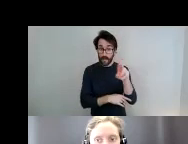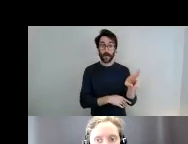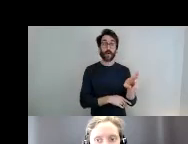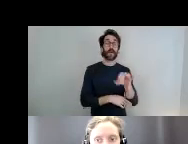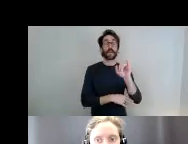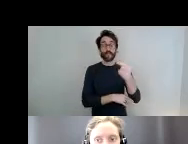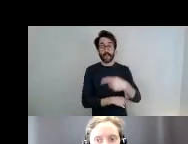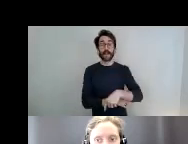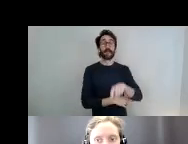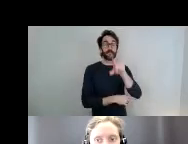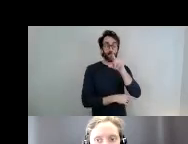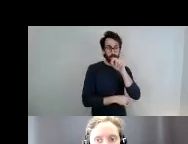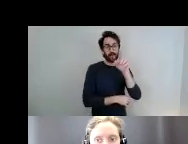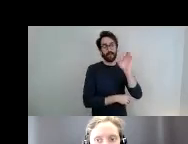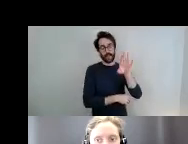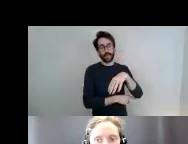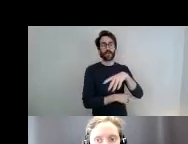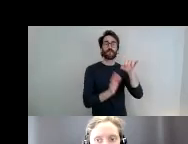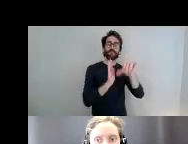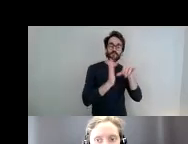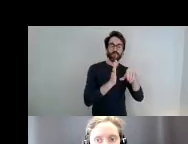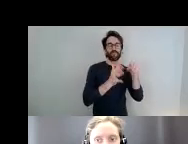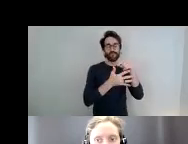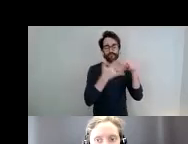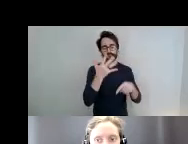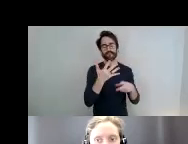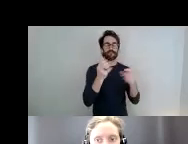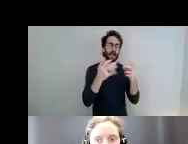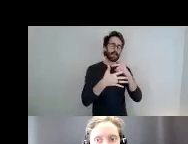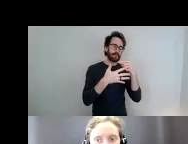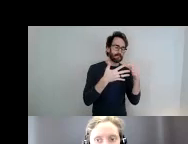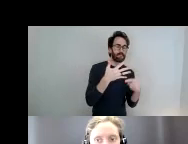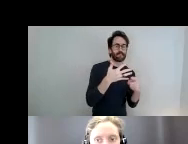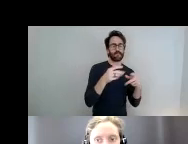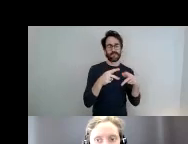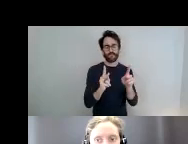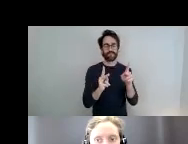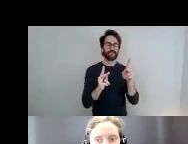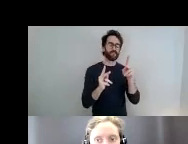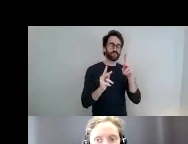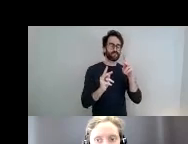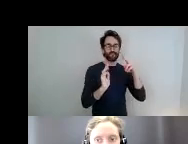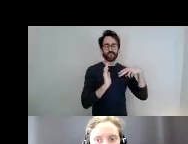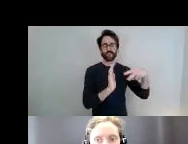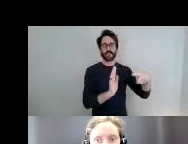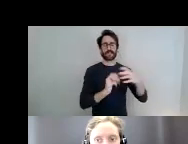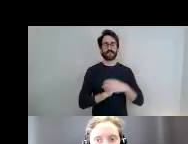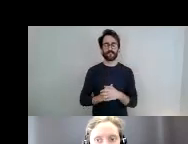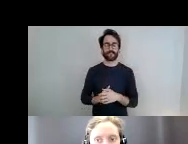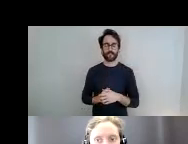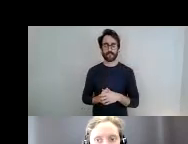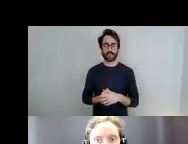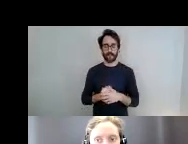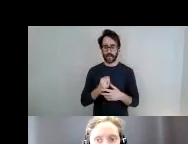information. We also have, different social media feeds. We have an Instagram account, we have a Twitter feed, we have a Facebook page, and